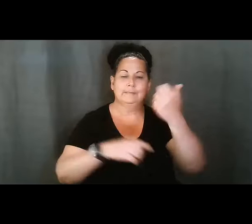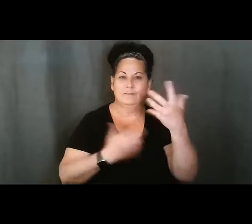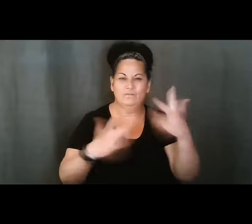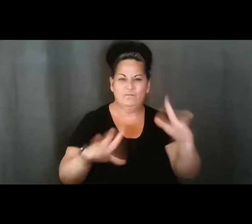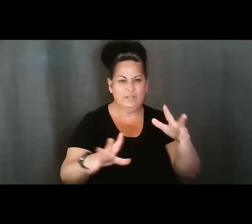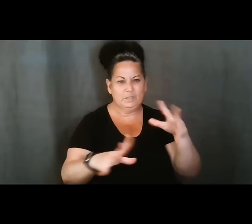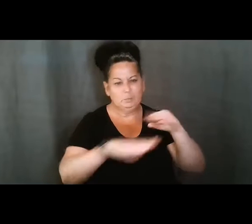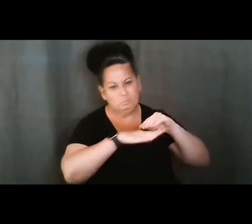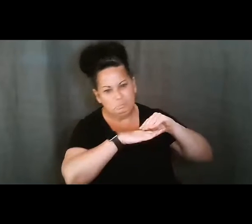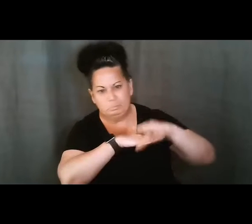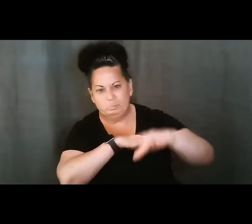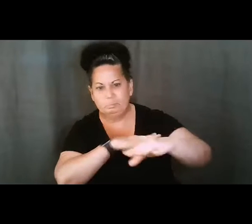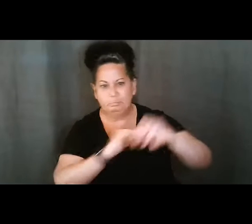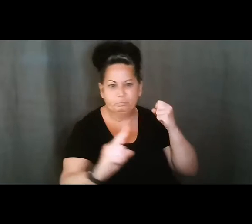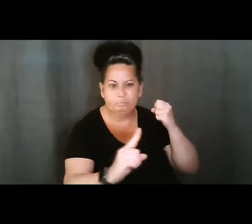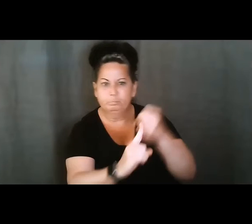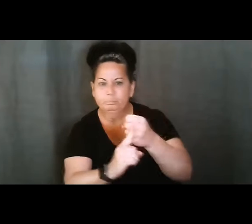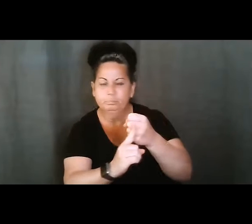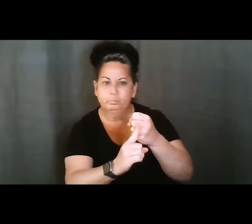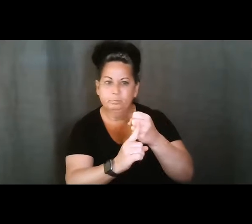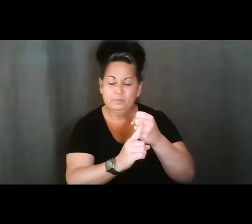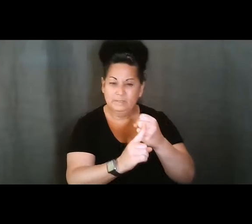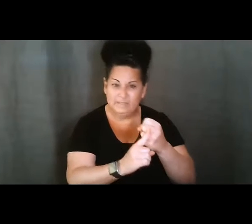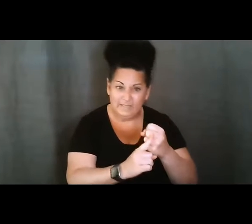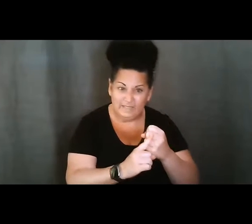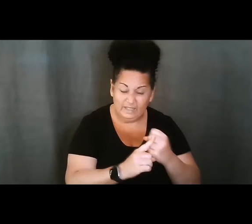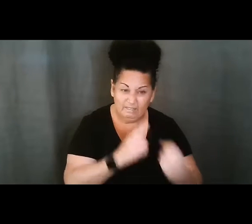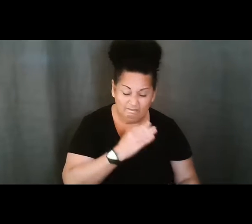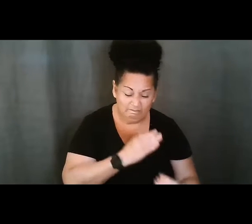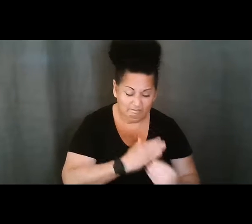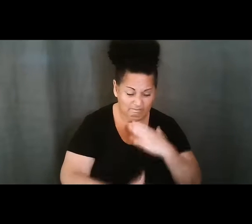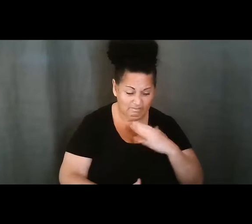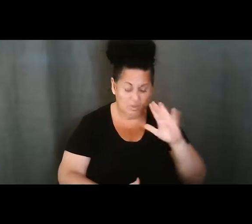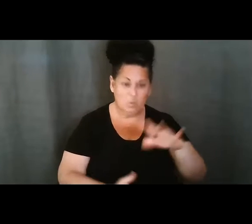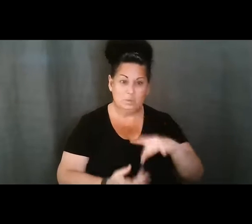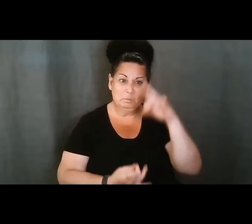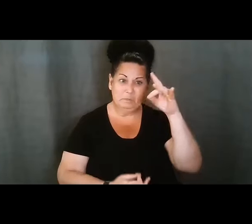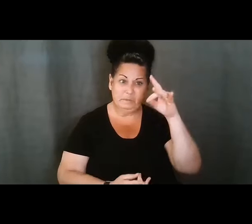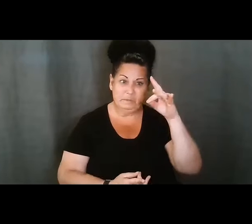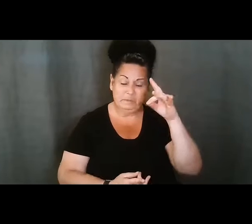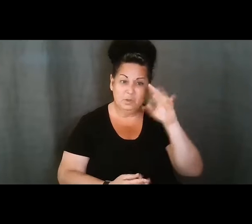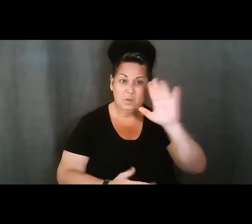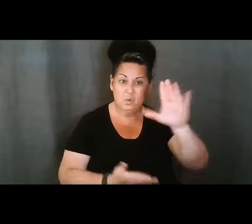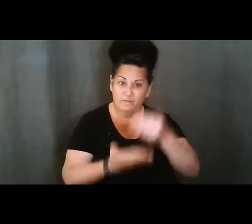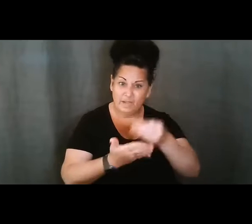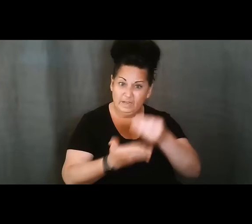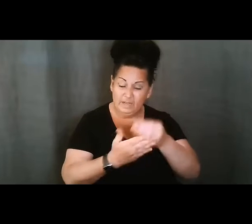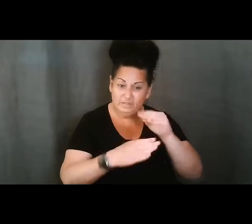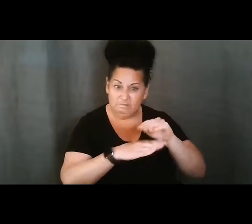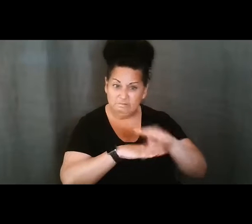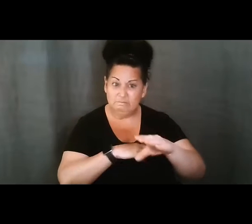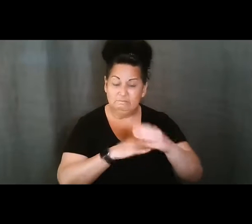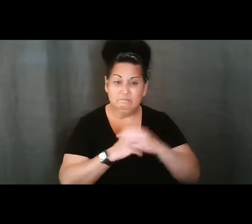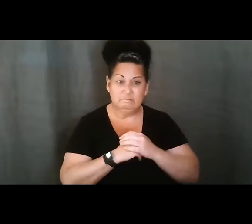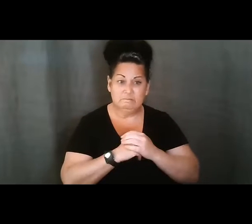affected you spiritually, creatively? Has it affected your finances? Has it affected education? Has it affected